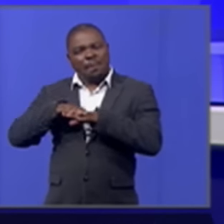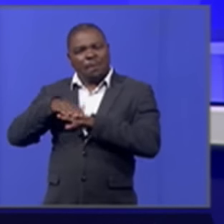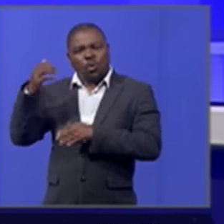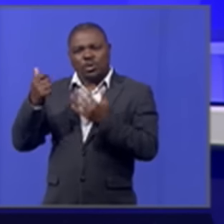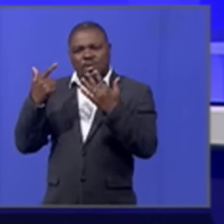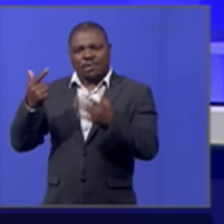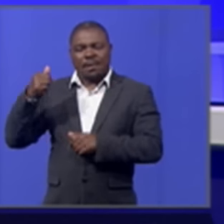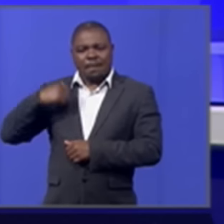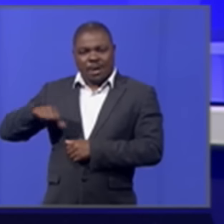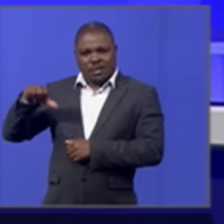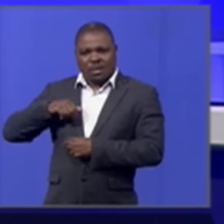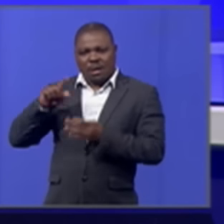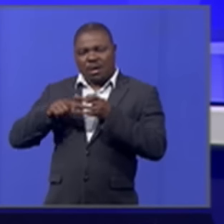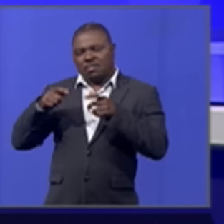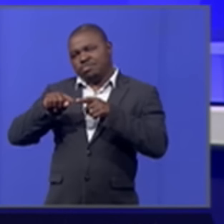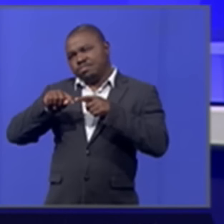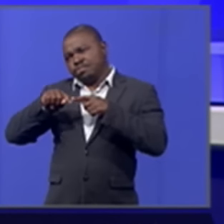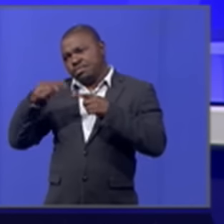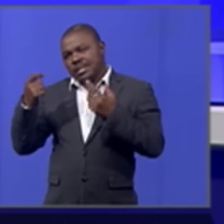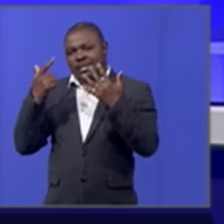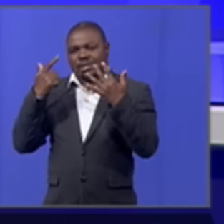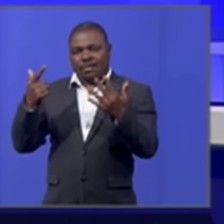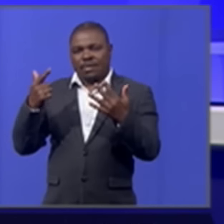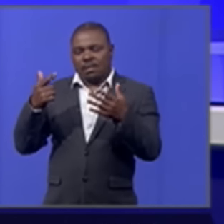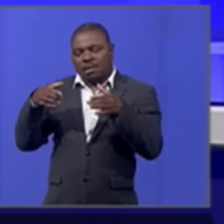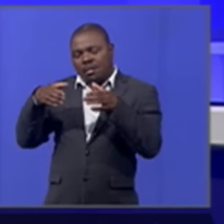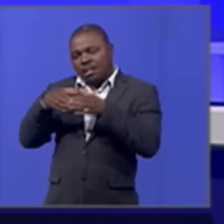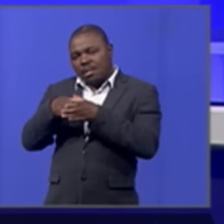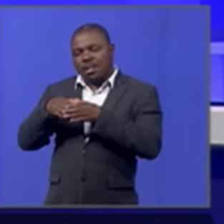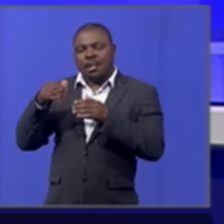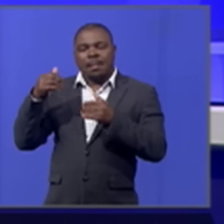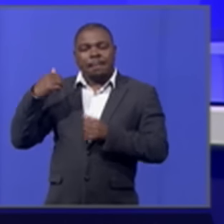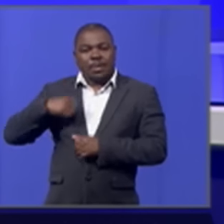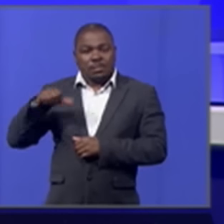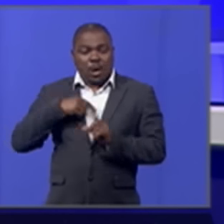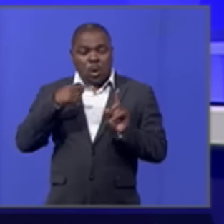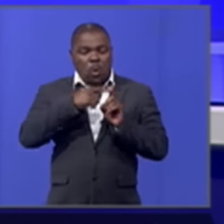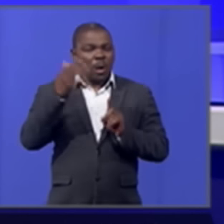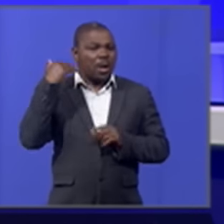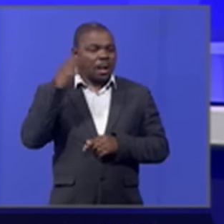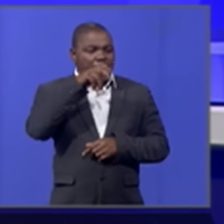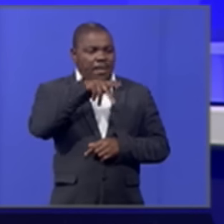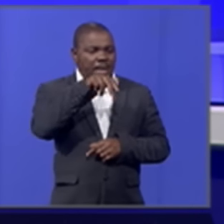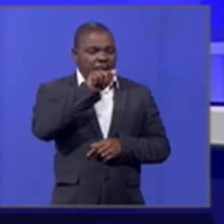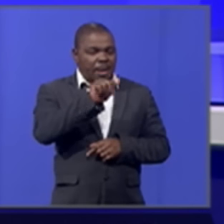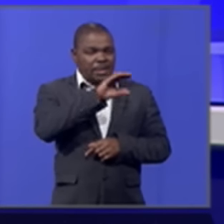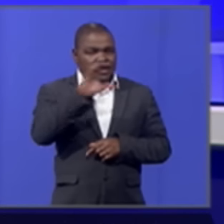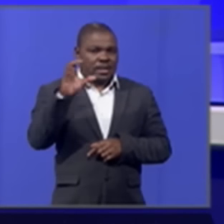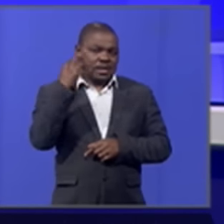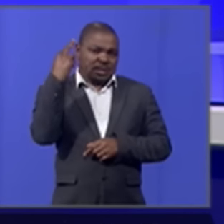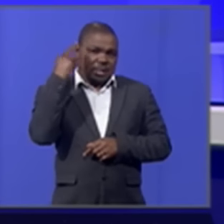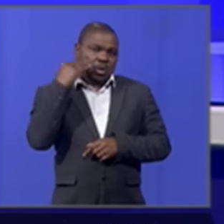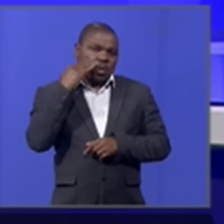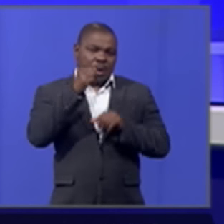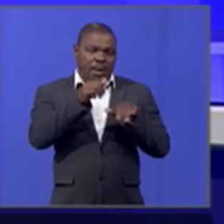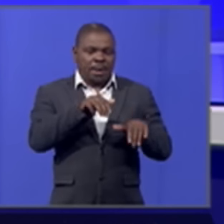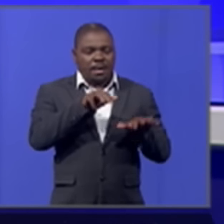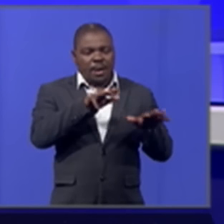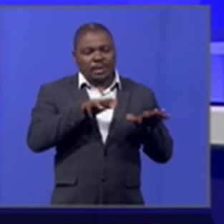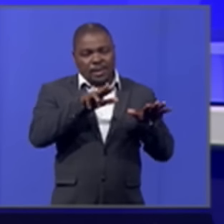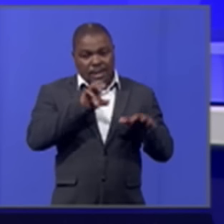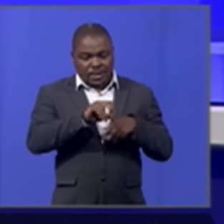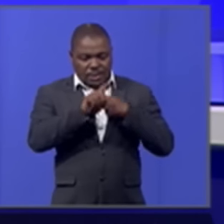le supa le ba ditoropokgolo tse di supa tse dinnye. Kaplaki ne le mokwaledi-kakaretso wa PAC ka dingwaga tsa 90 pele